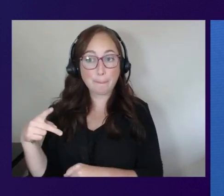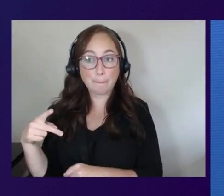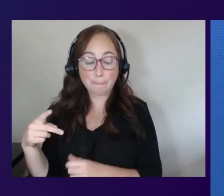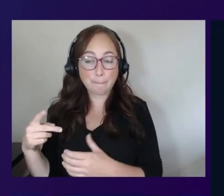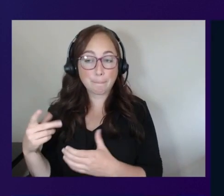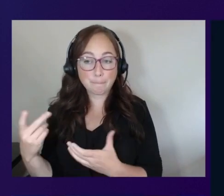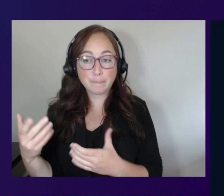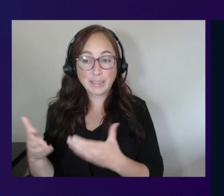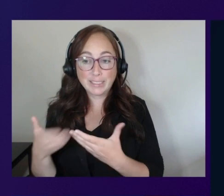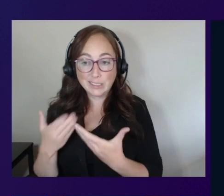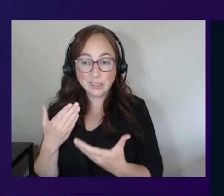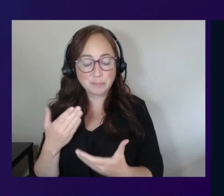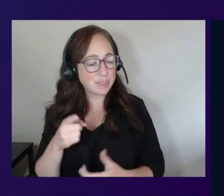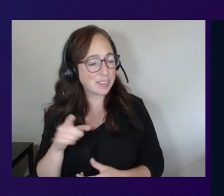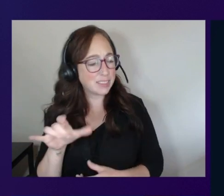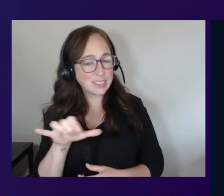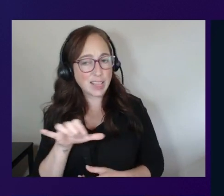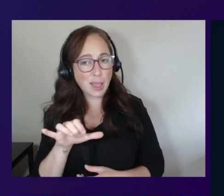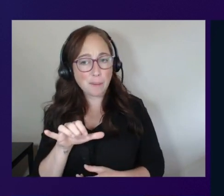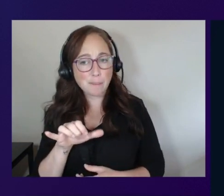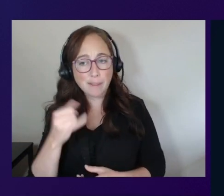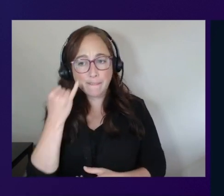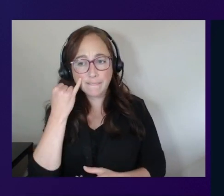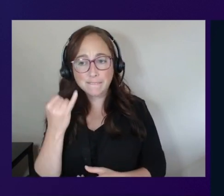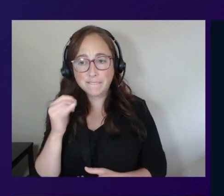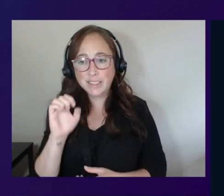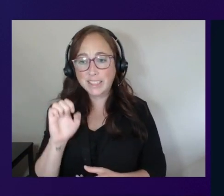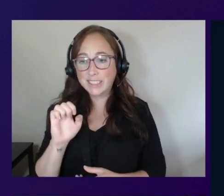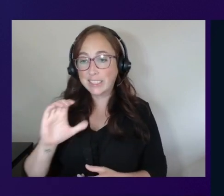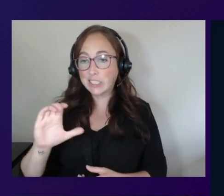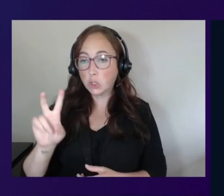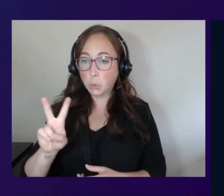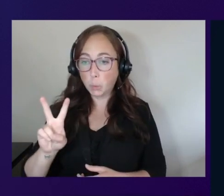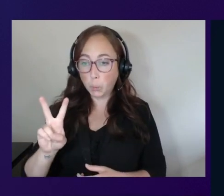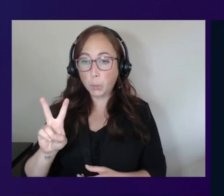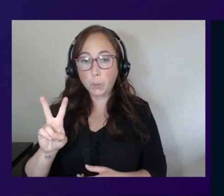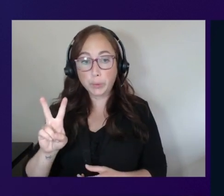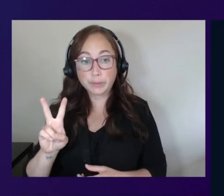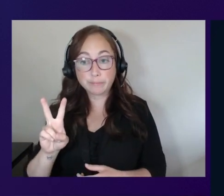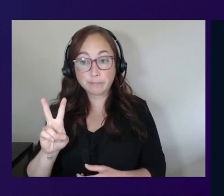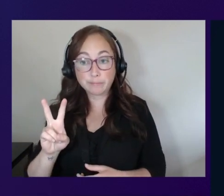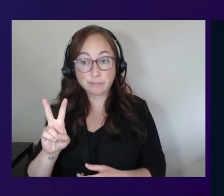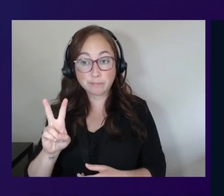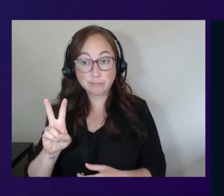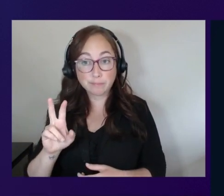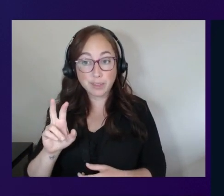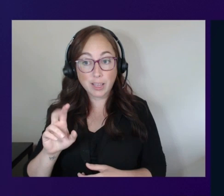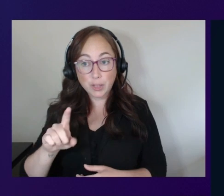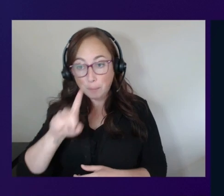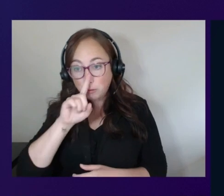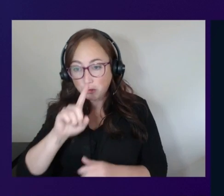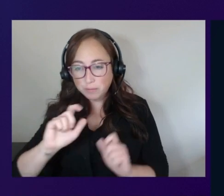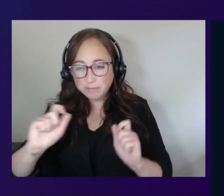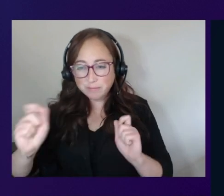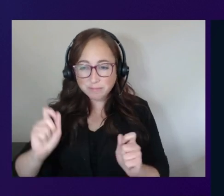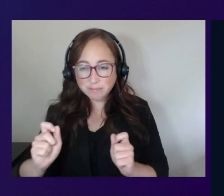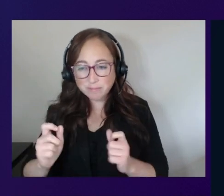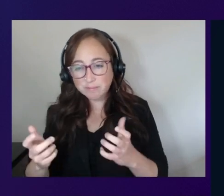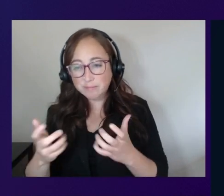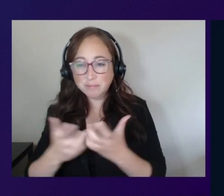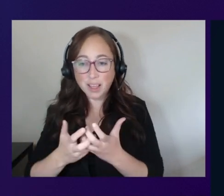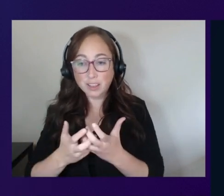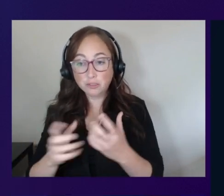is on their the devices. Same as if you're doing EC2 and you're yes. right-sizing that instance. You still have to do that